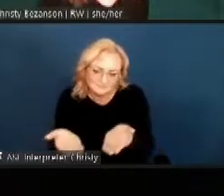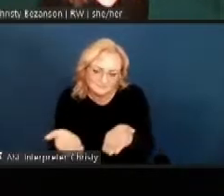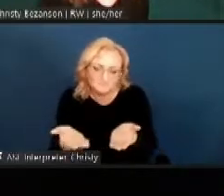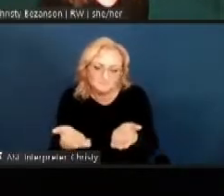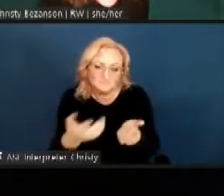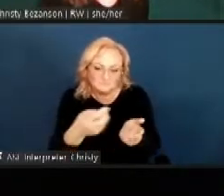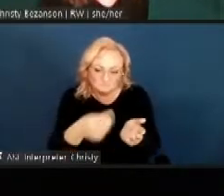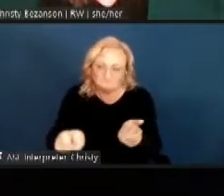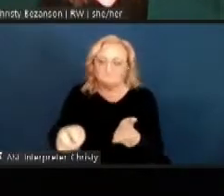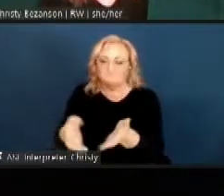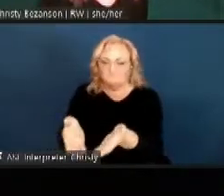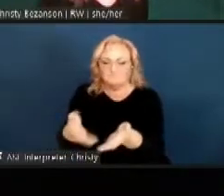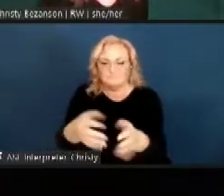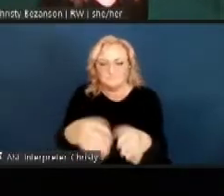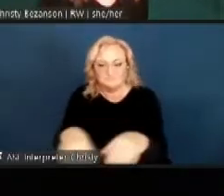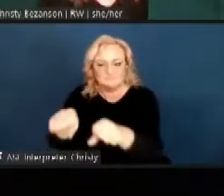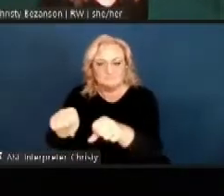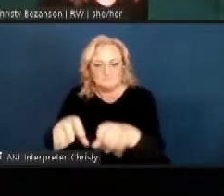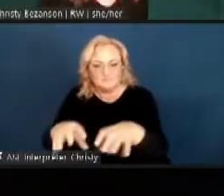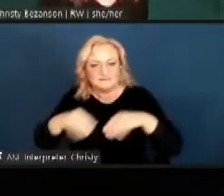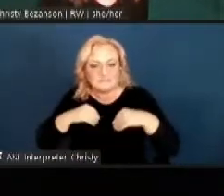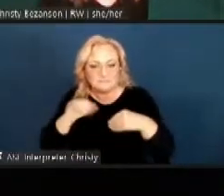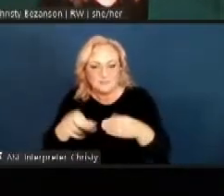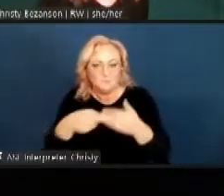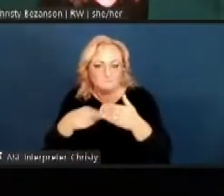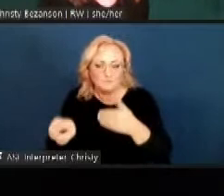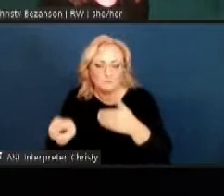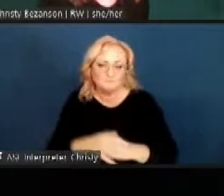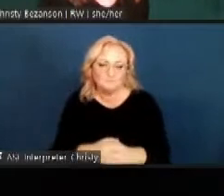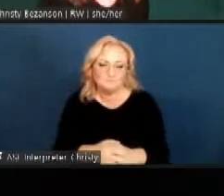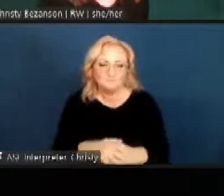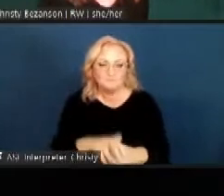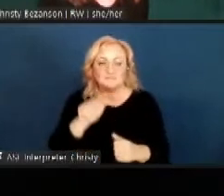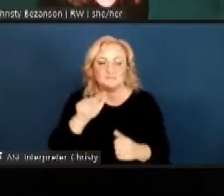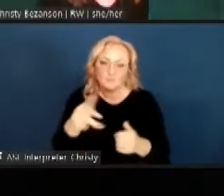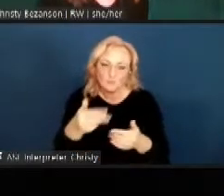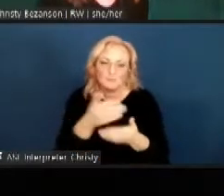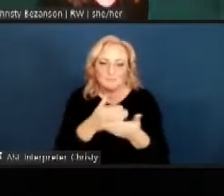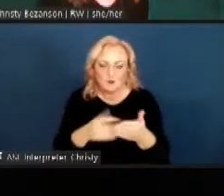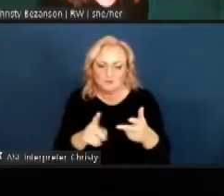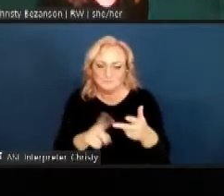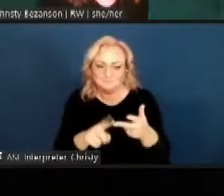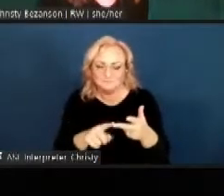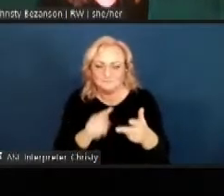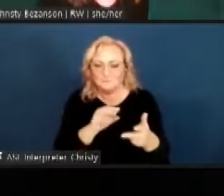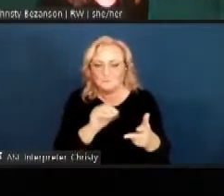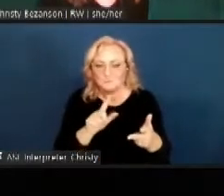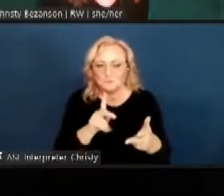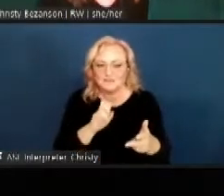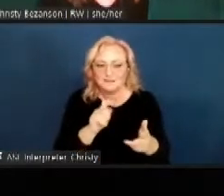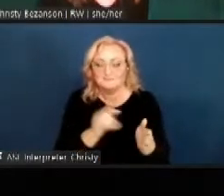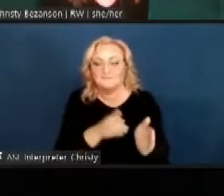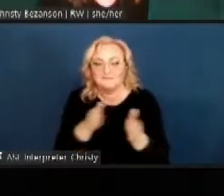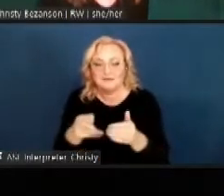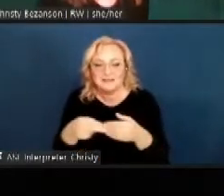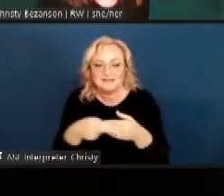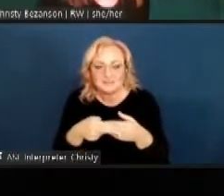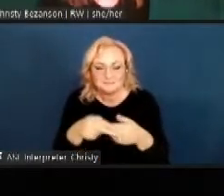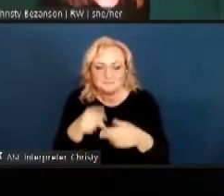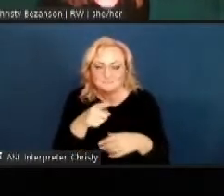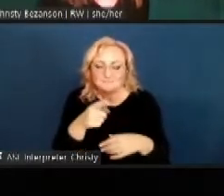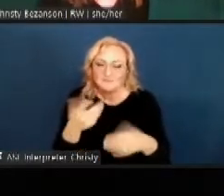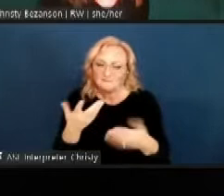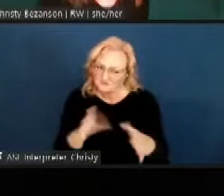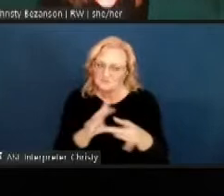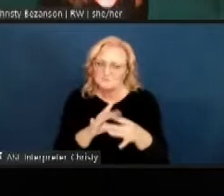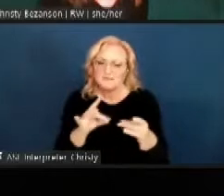those referrals? And so that's the third prong of the toolkit. Next slide. So I sort of mentioned that